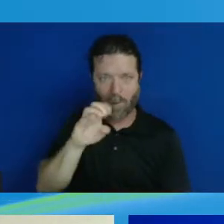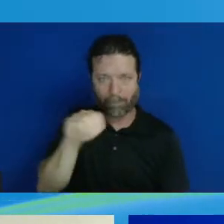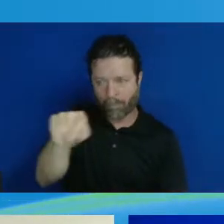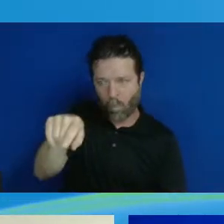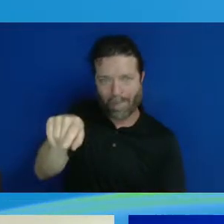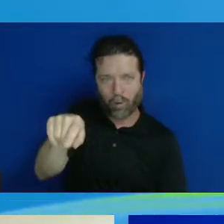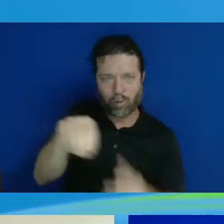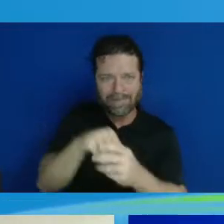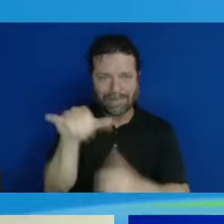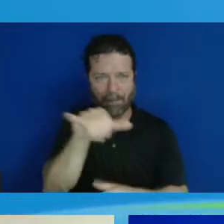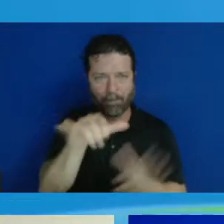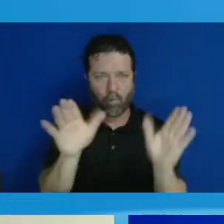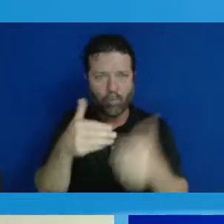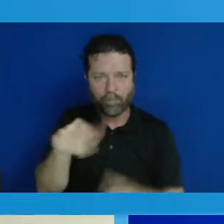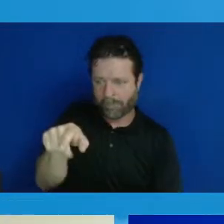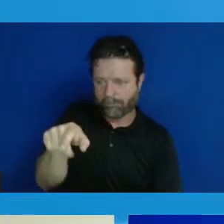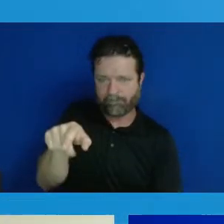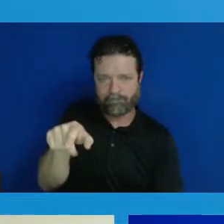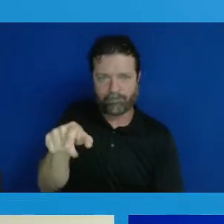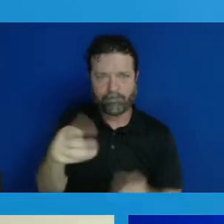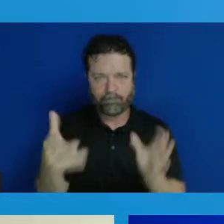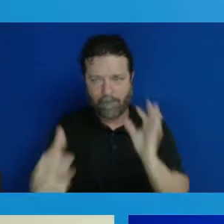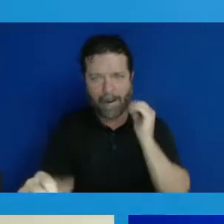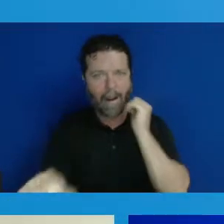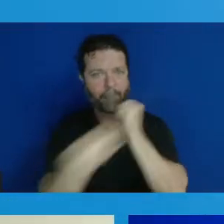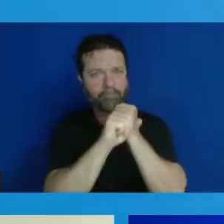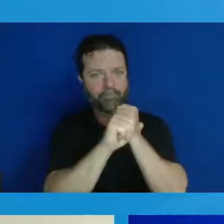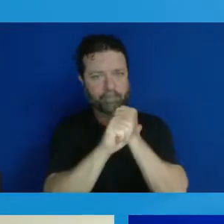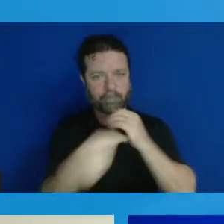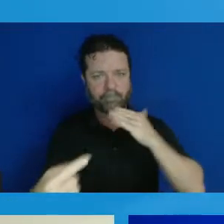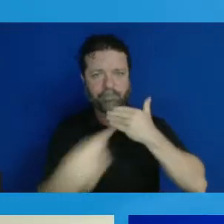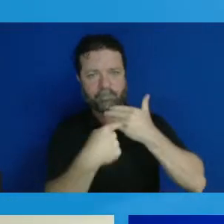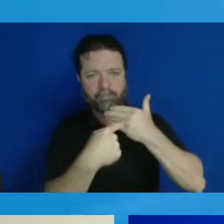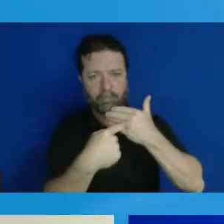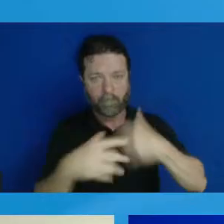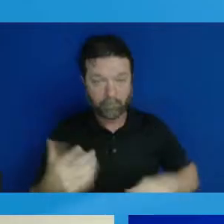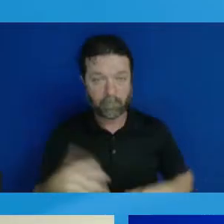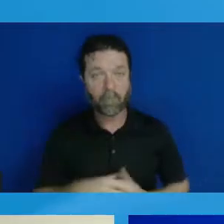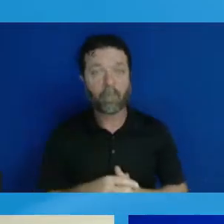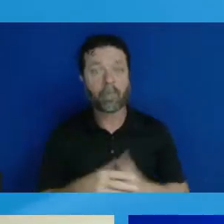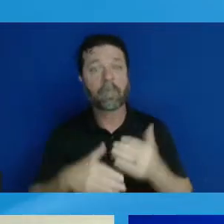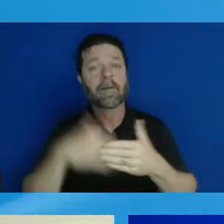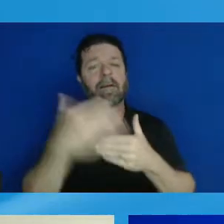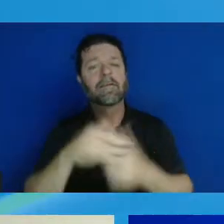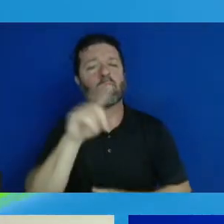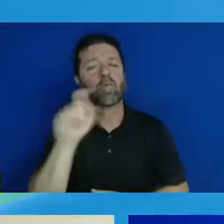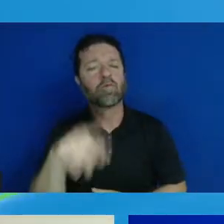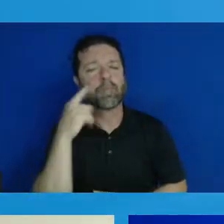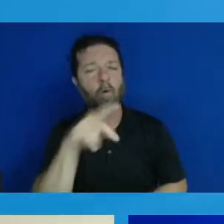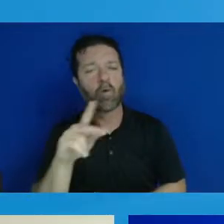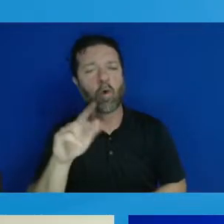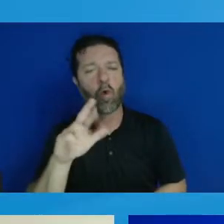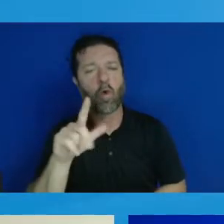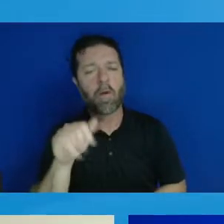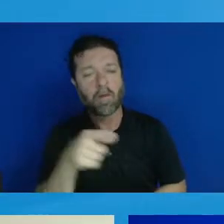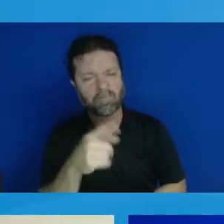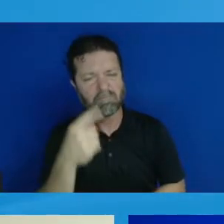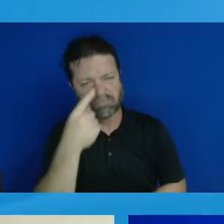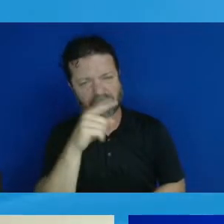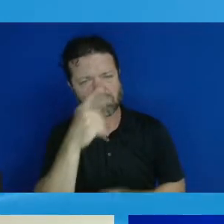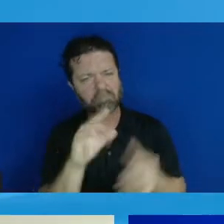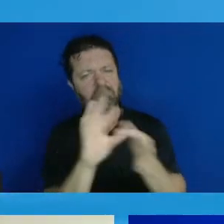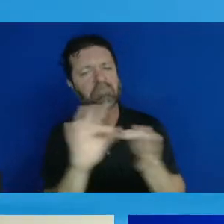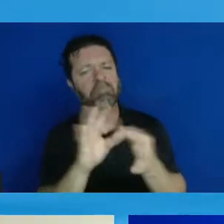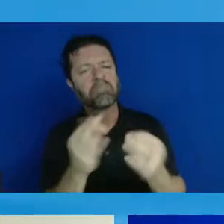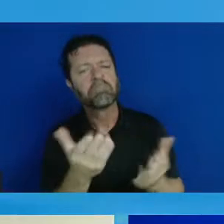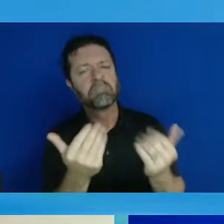all right. And then next question is for Carla. Tell us about what are some of the most common reasons